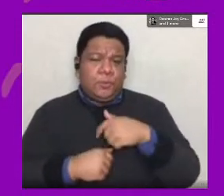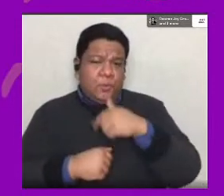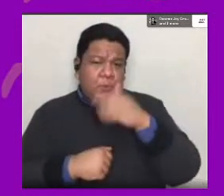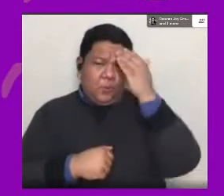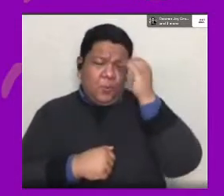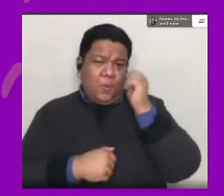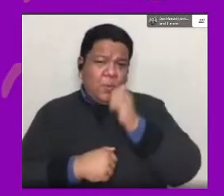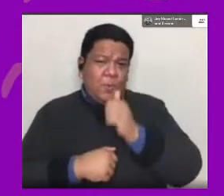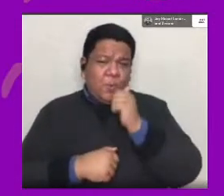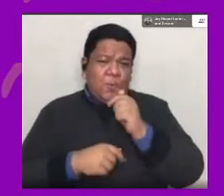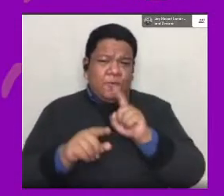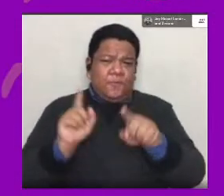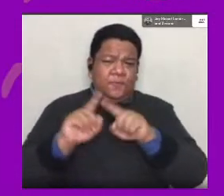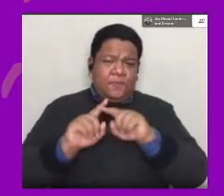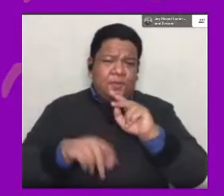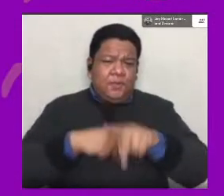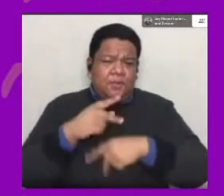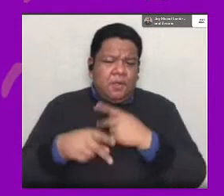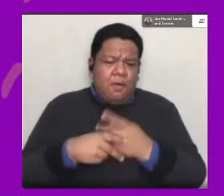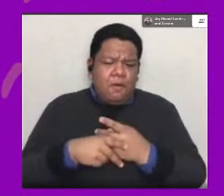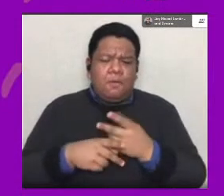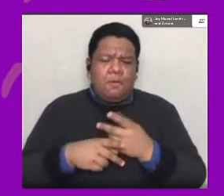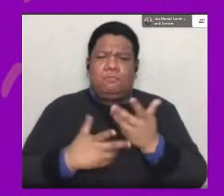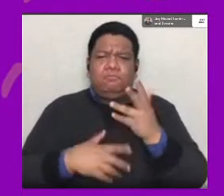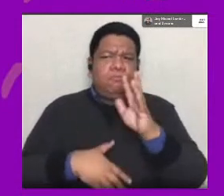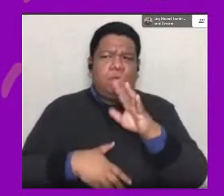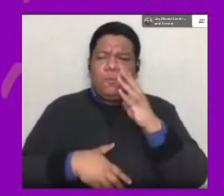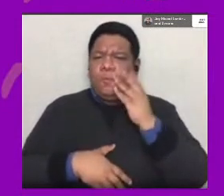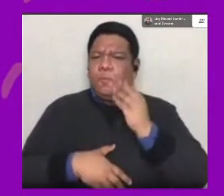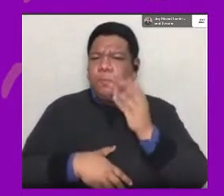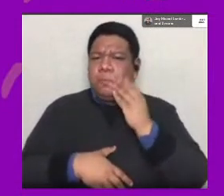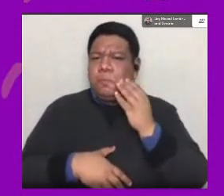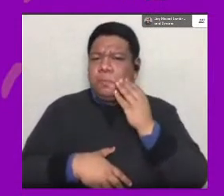different kinds of women experience the pandemic